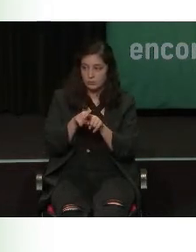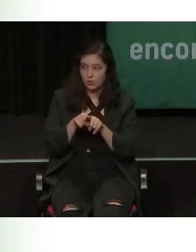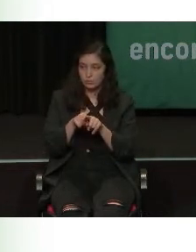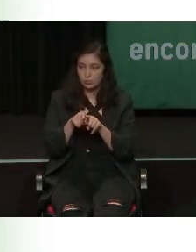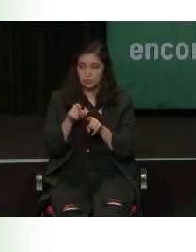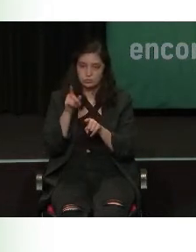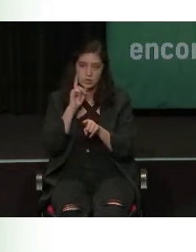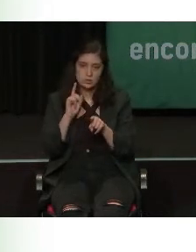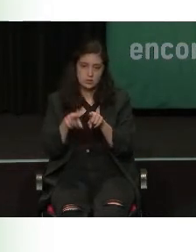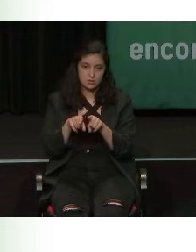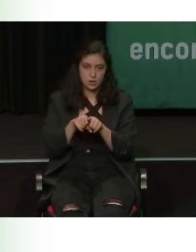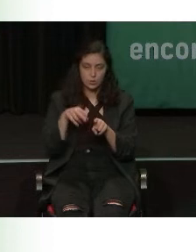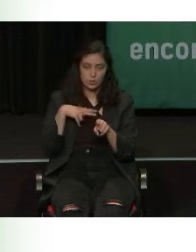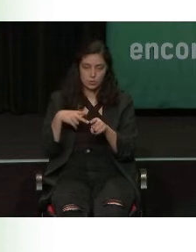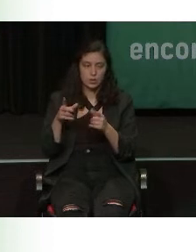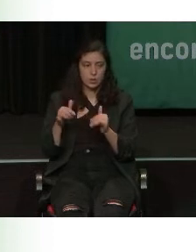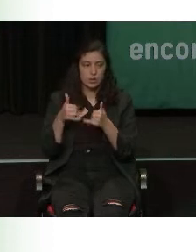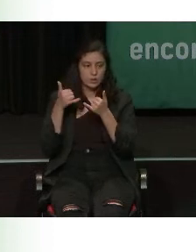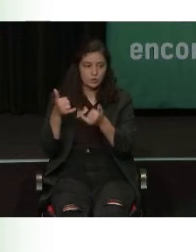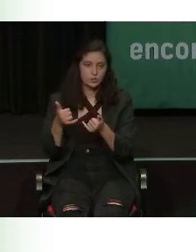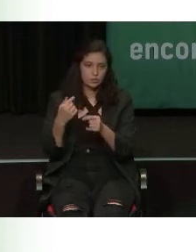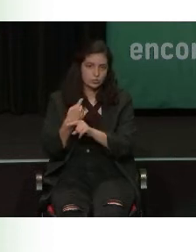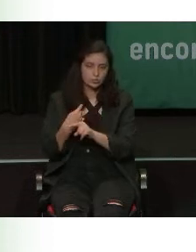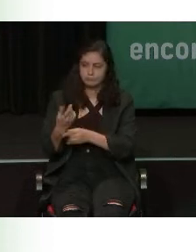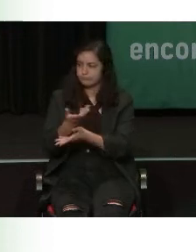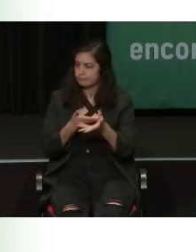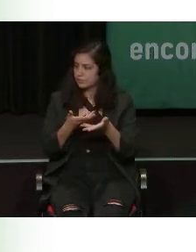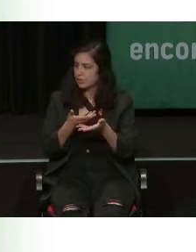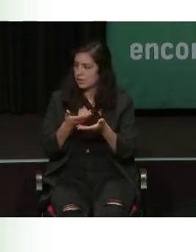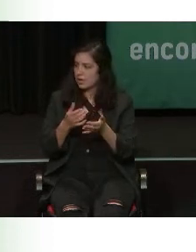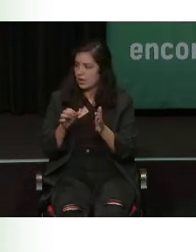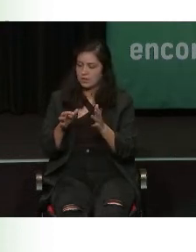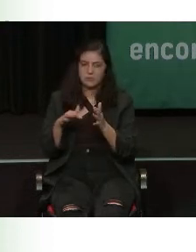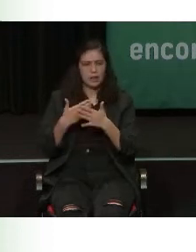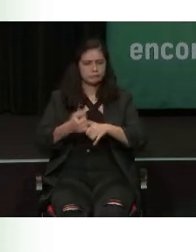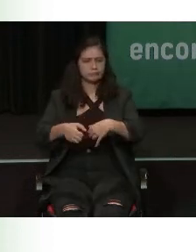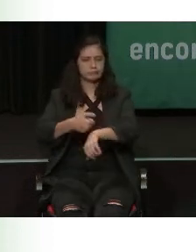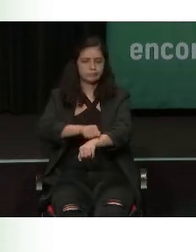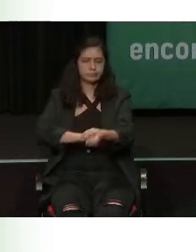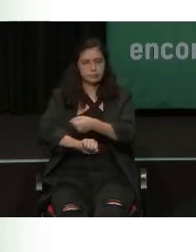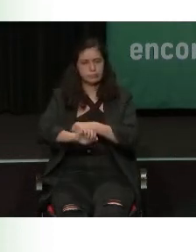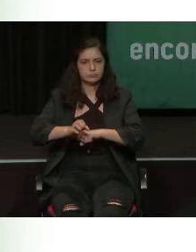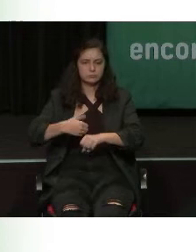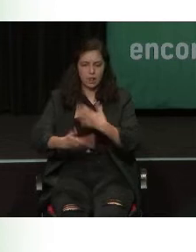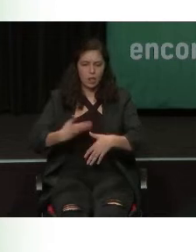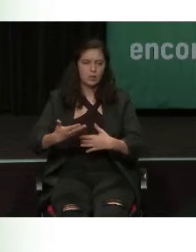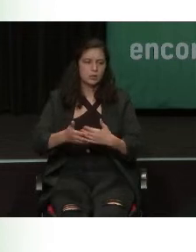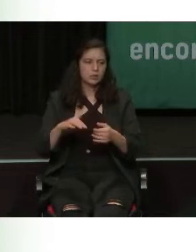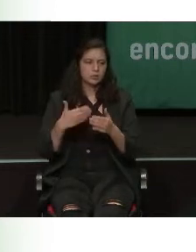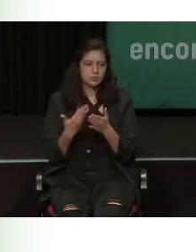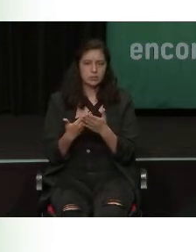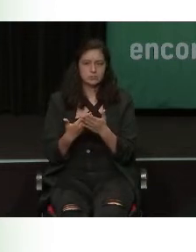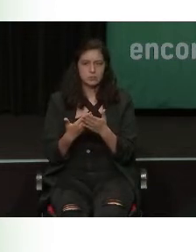say action. Jump into the middle of things, get your hands dirty, fall flat on